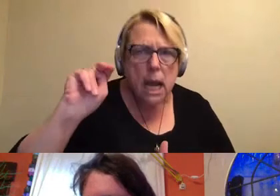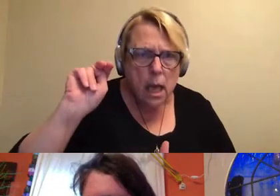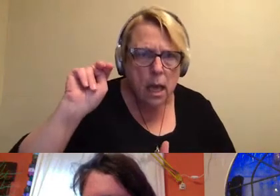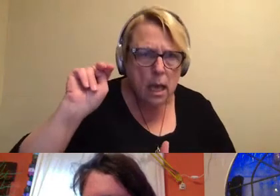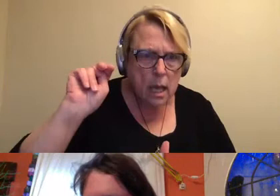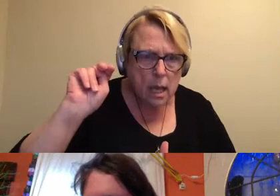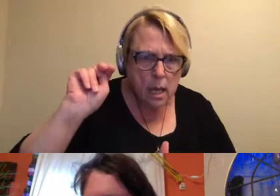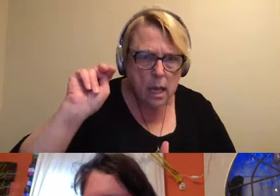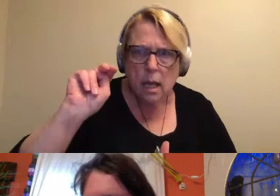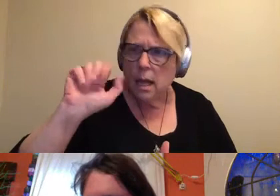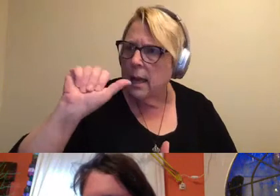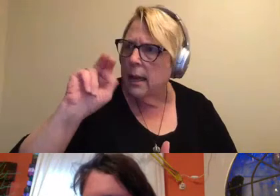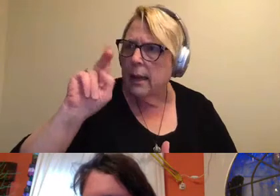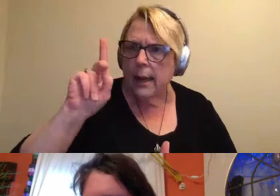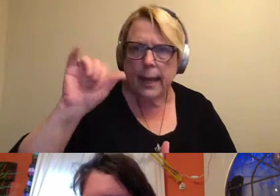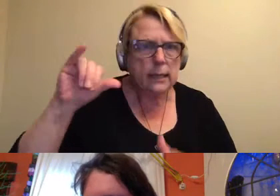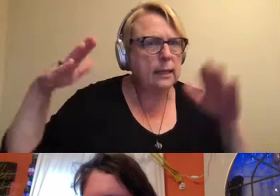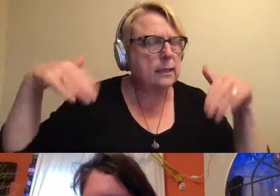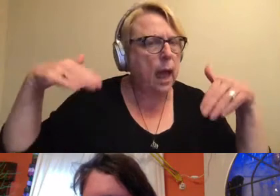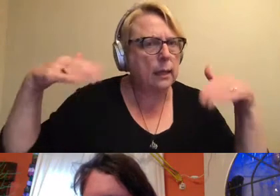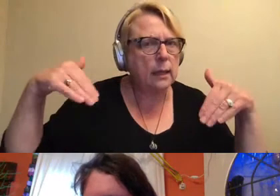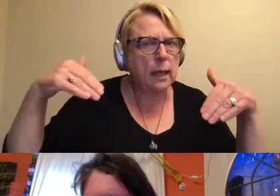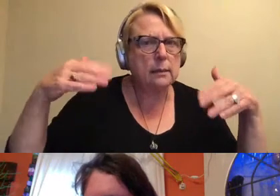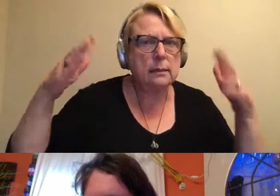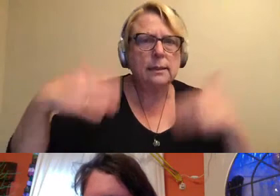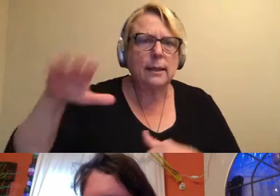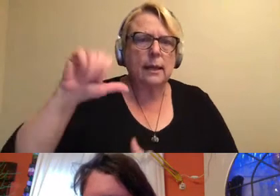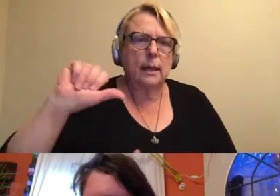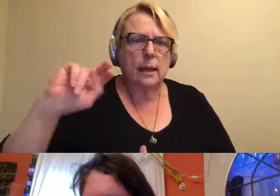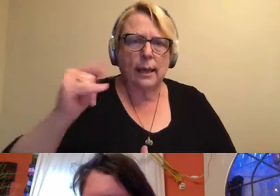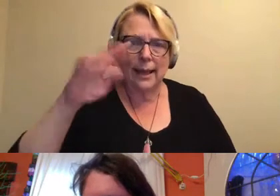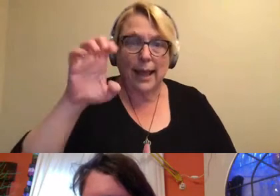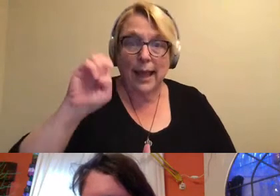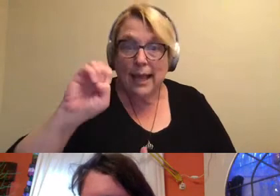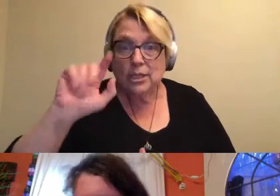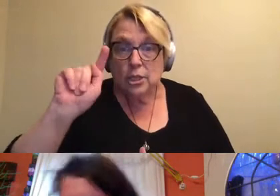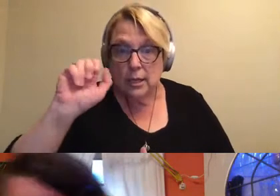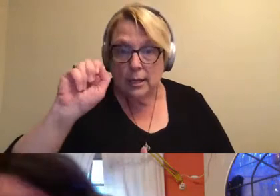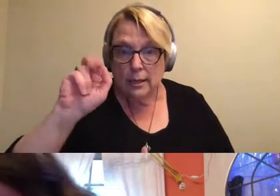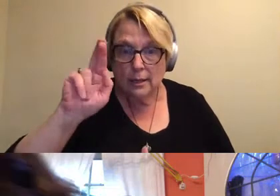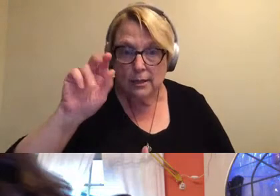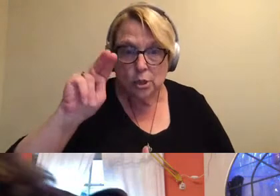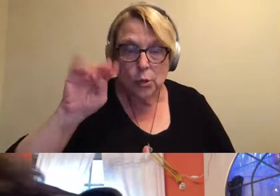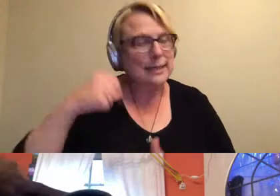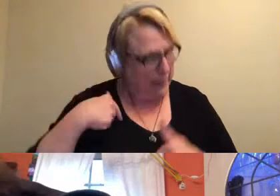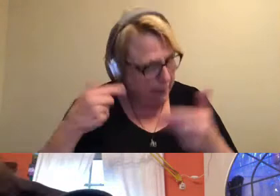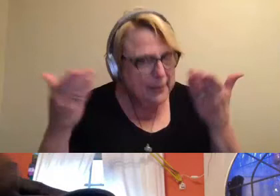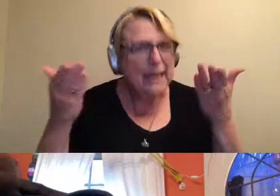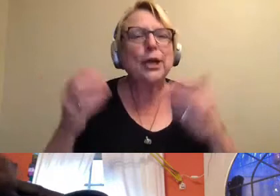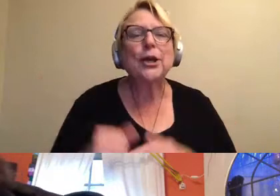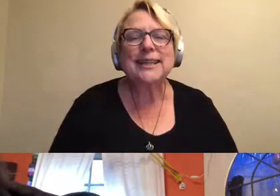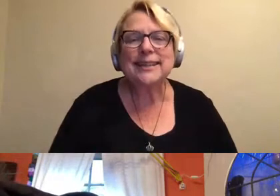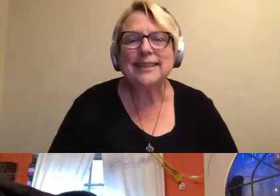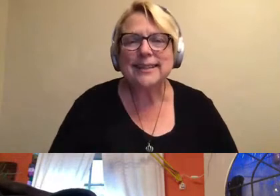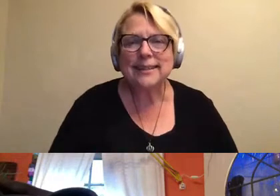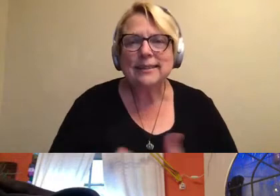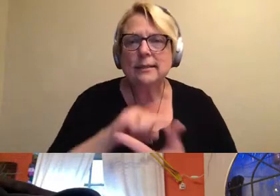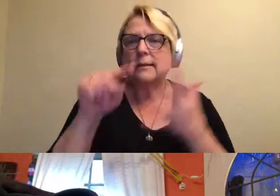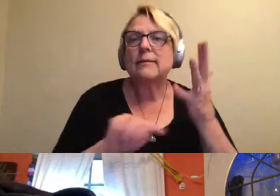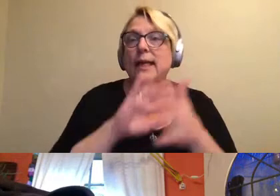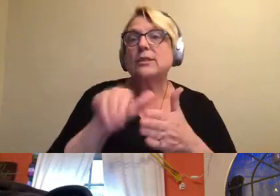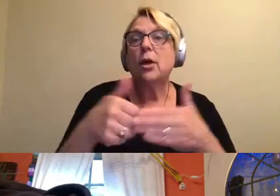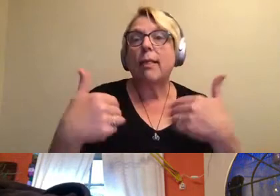Let's see Andy yet. And Angie Tornes. I am here. All right, that's all I have at the